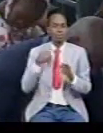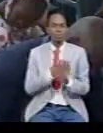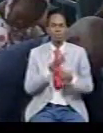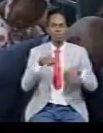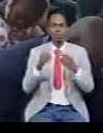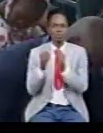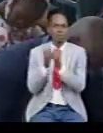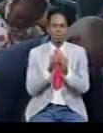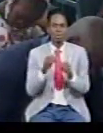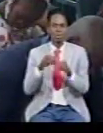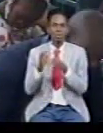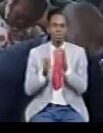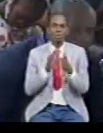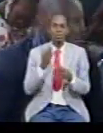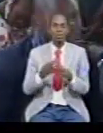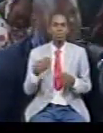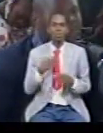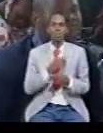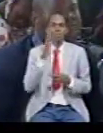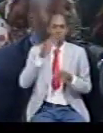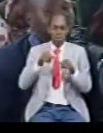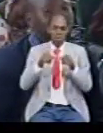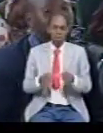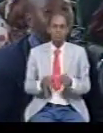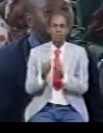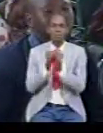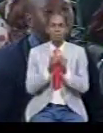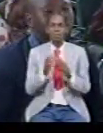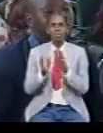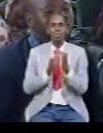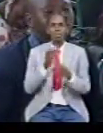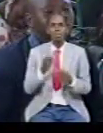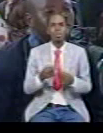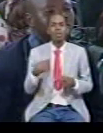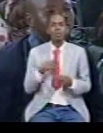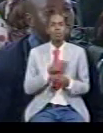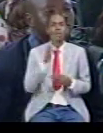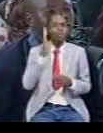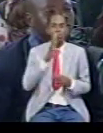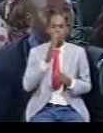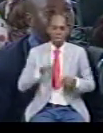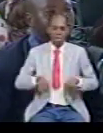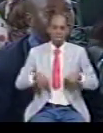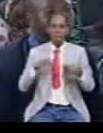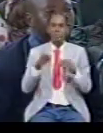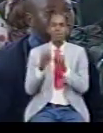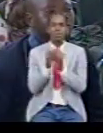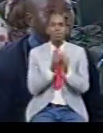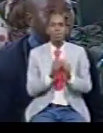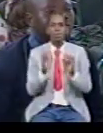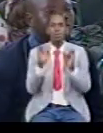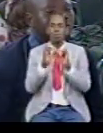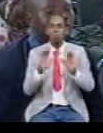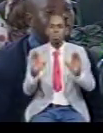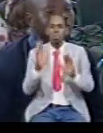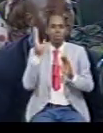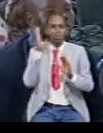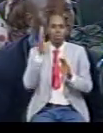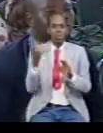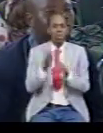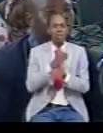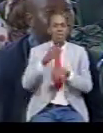We're staying together. We're believing together. Nothing will drive you back